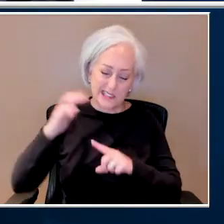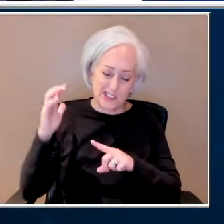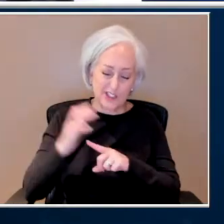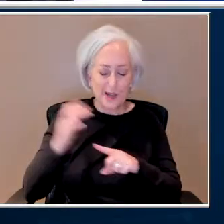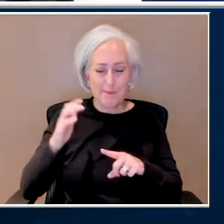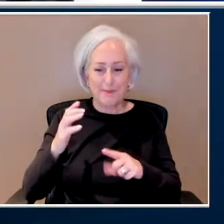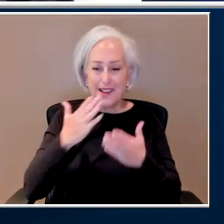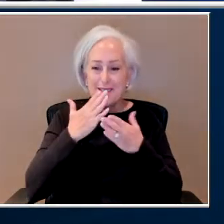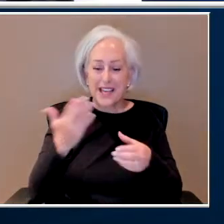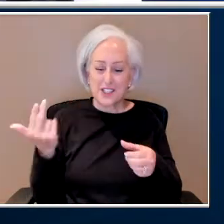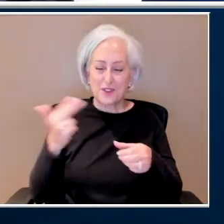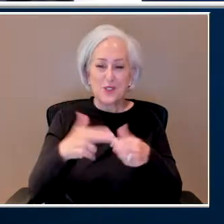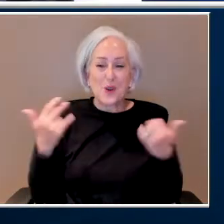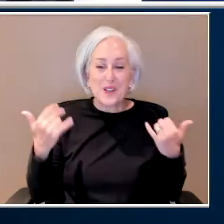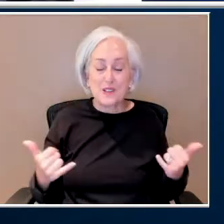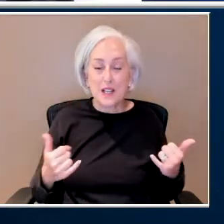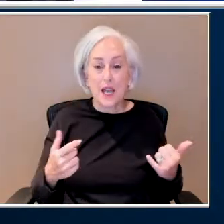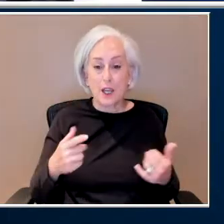What do you want to say?